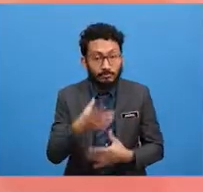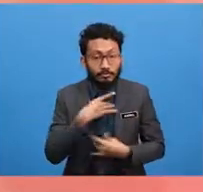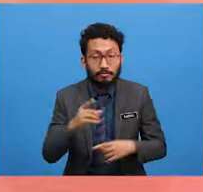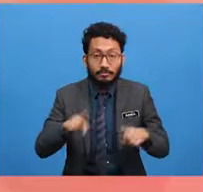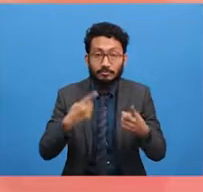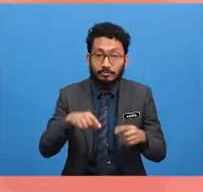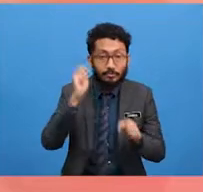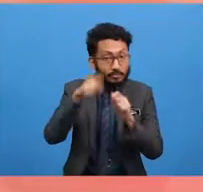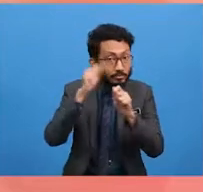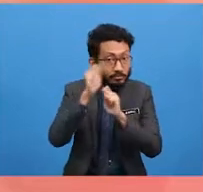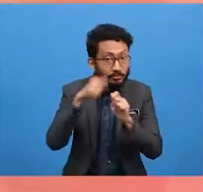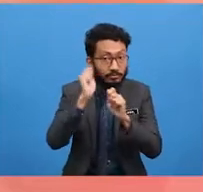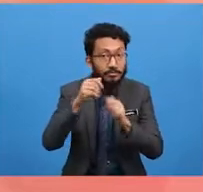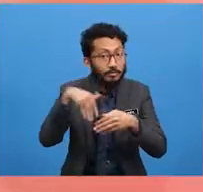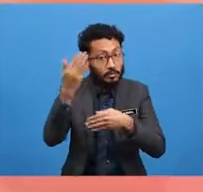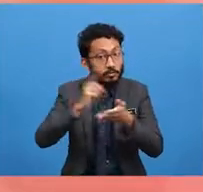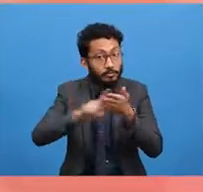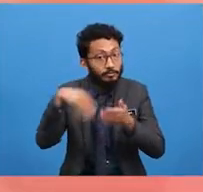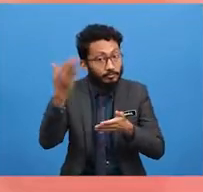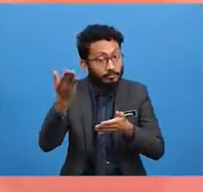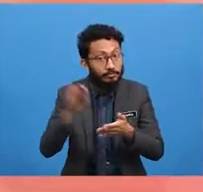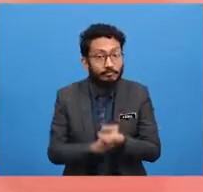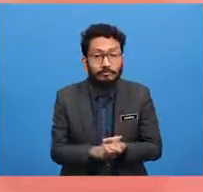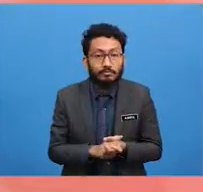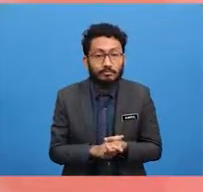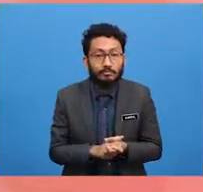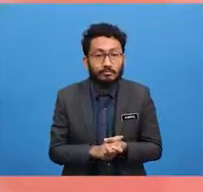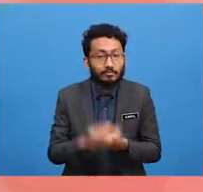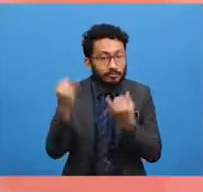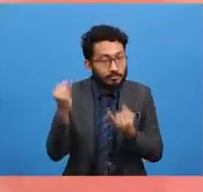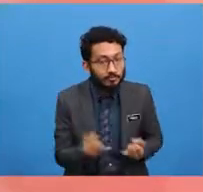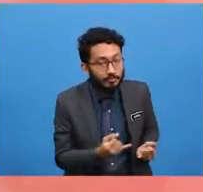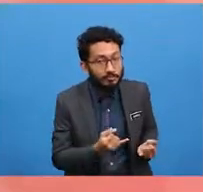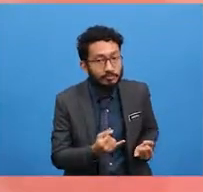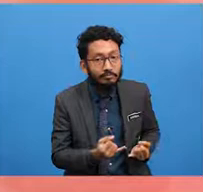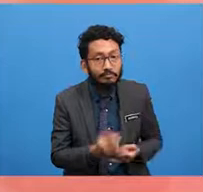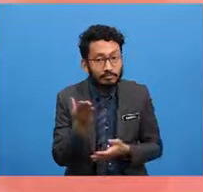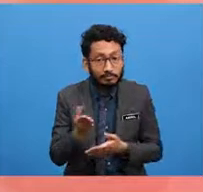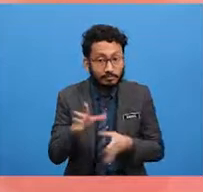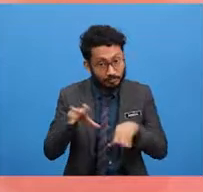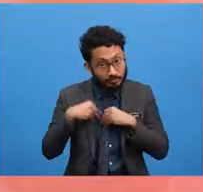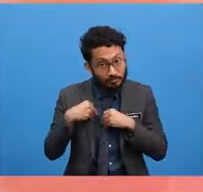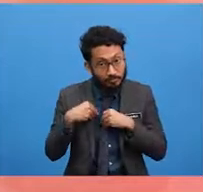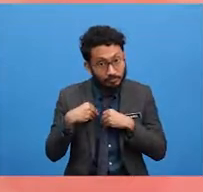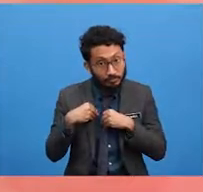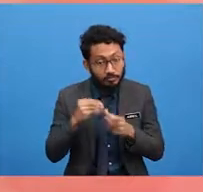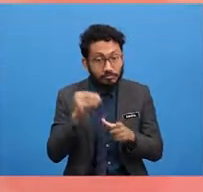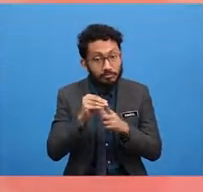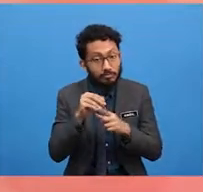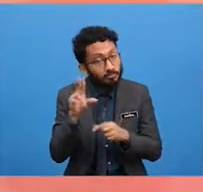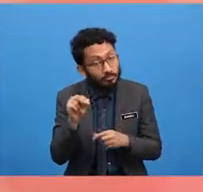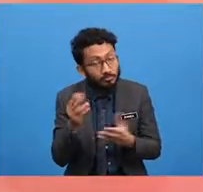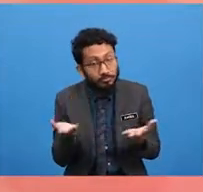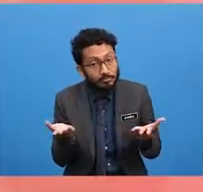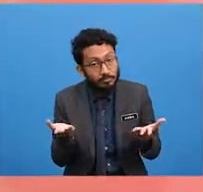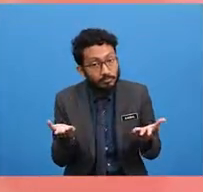next weekend? This is an invitation. Would you accept or decline the invitation? If